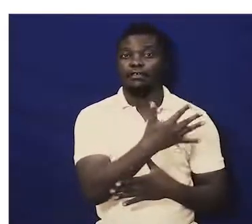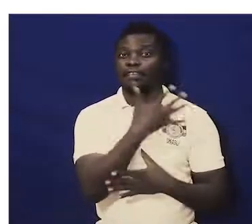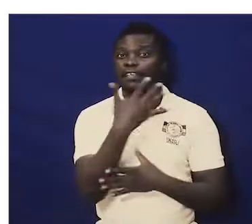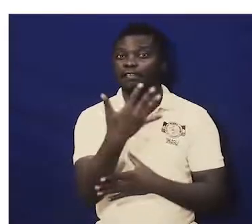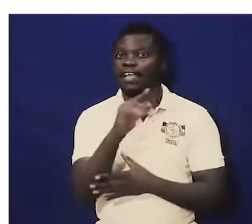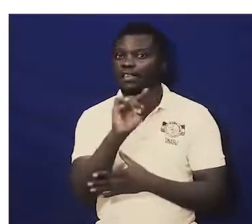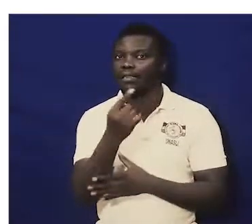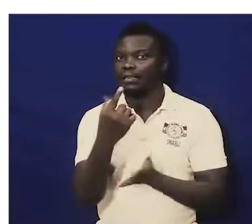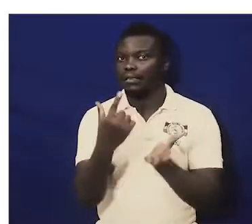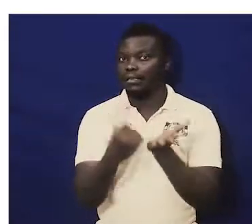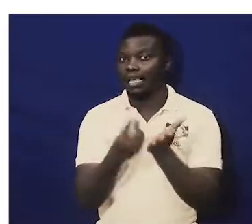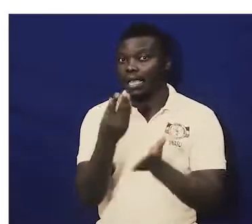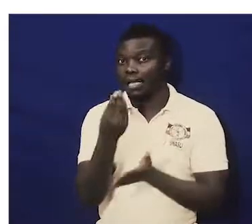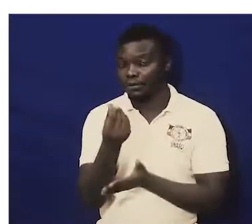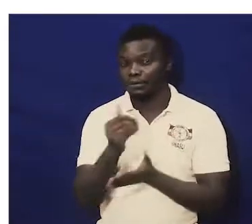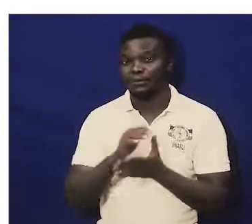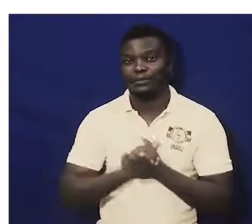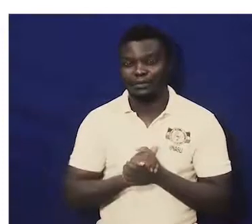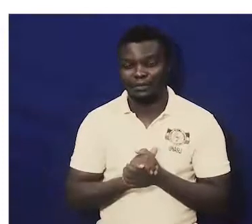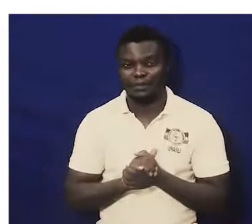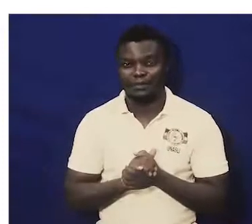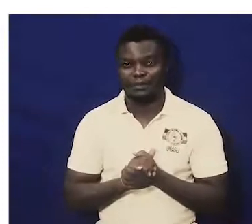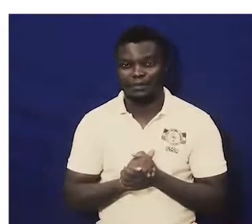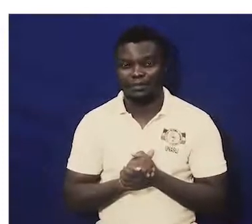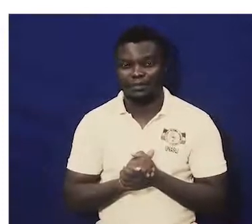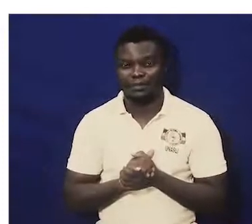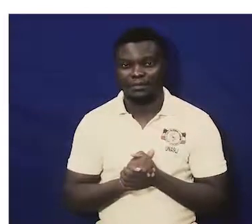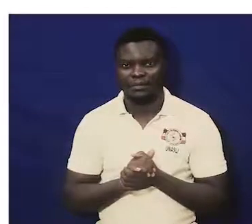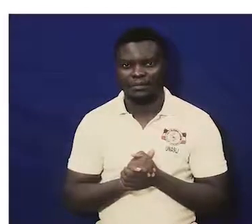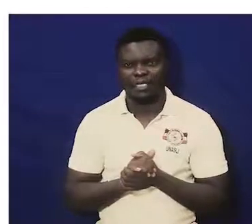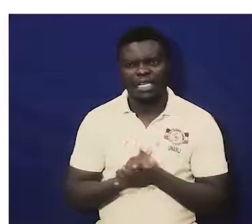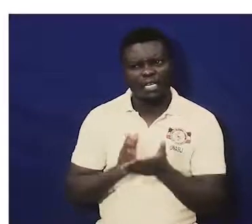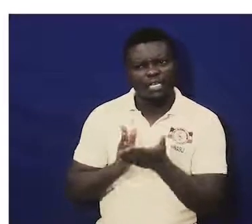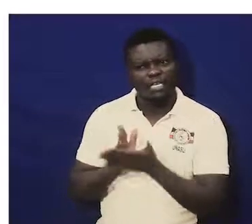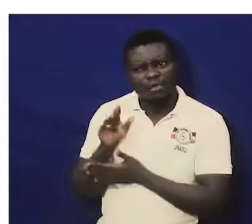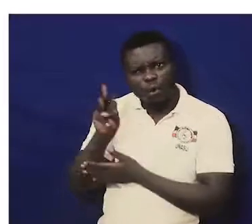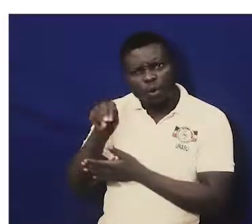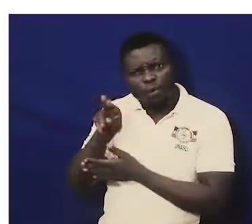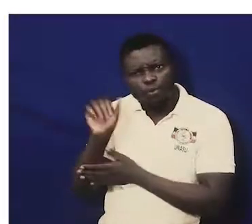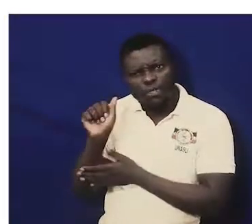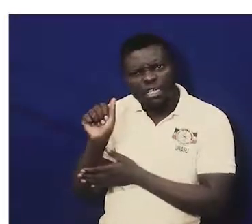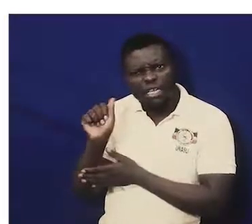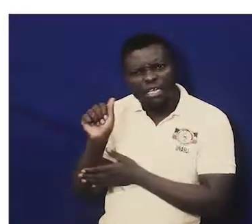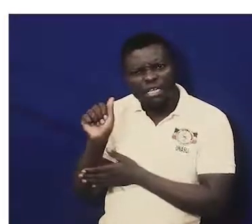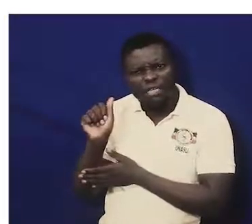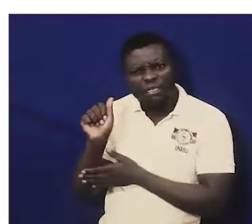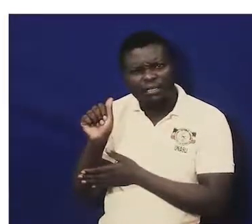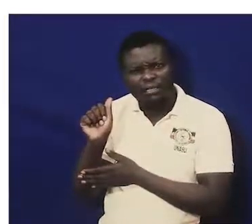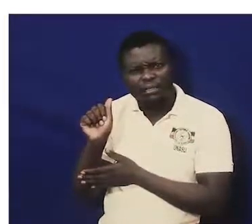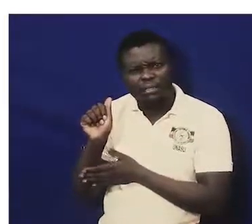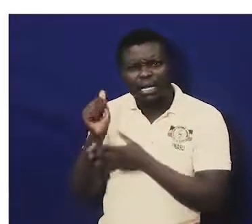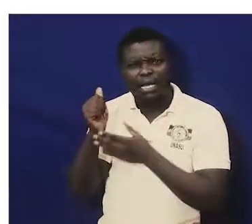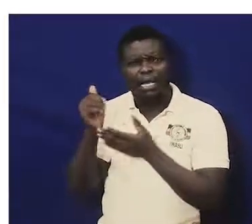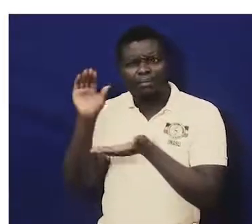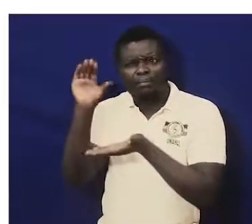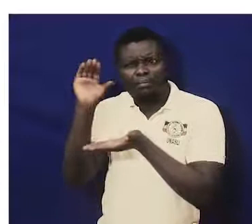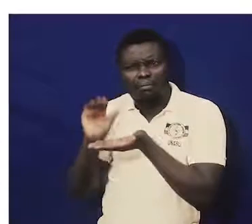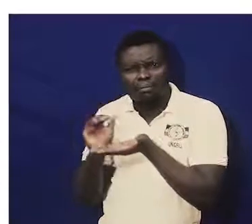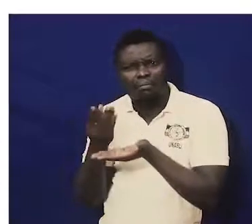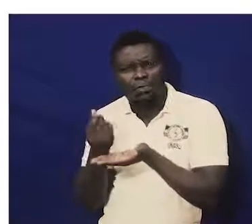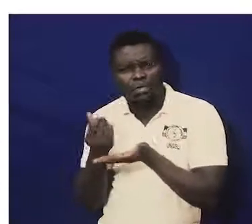55,000 Uganda shillings. Did Musa make a loss or a